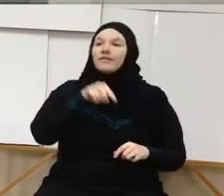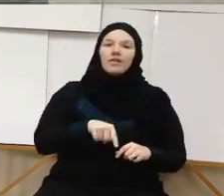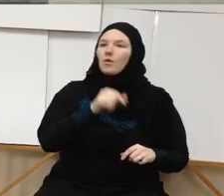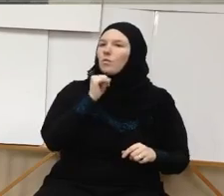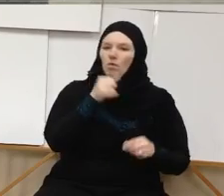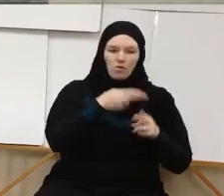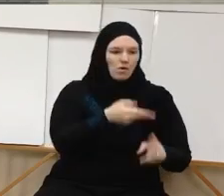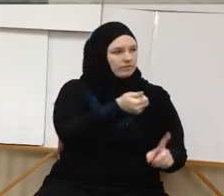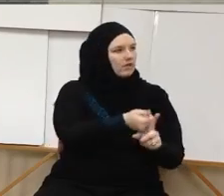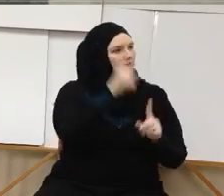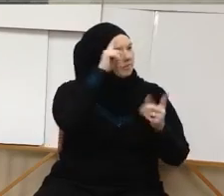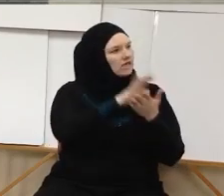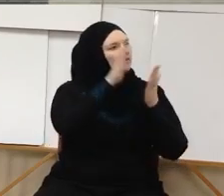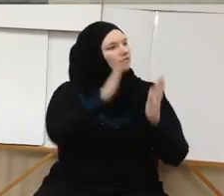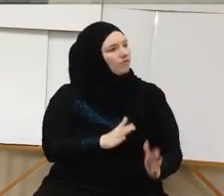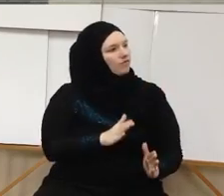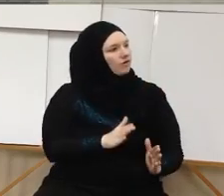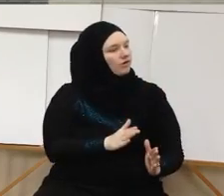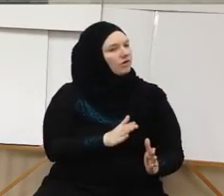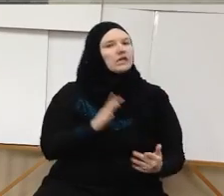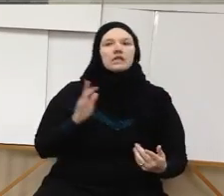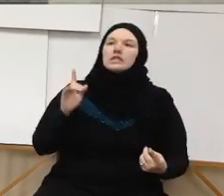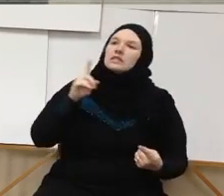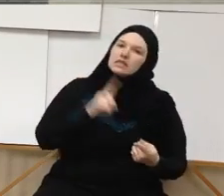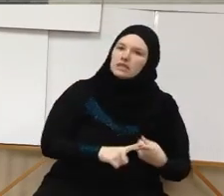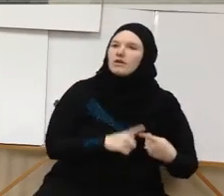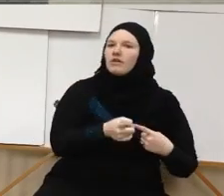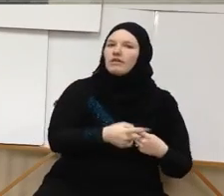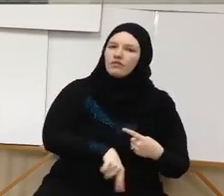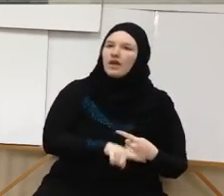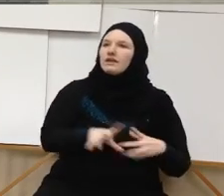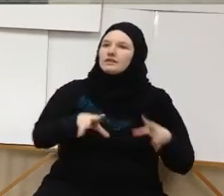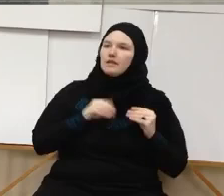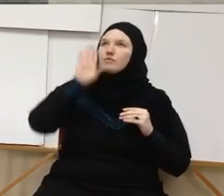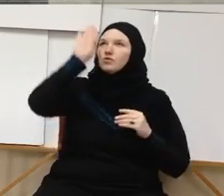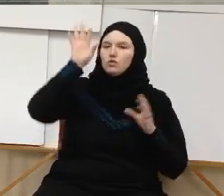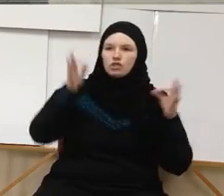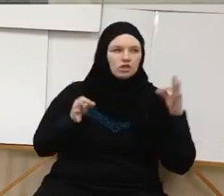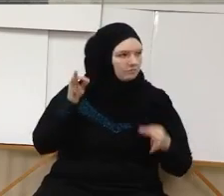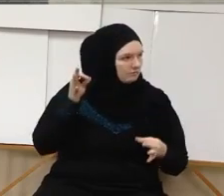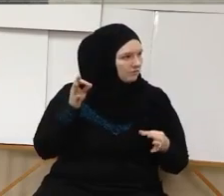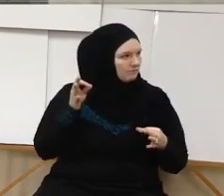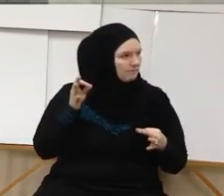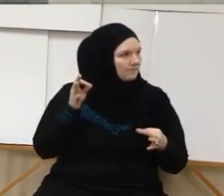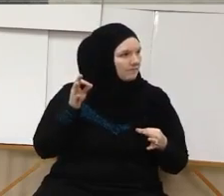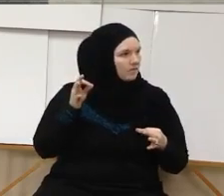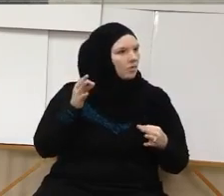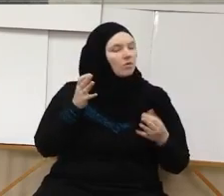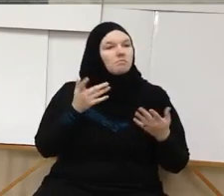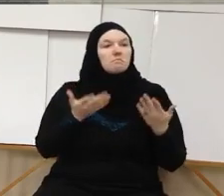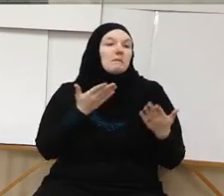believers until and unless they take your judgment in matters in which they